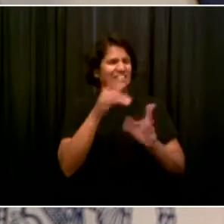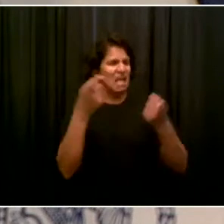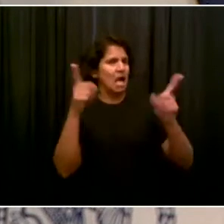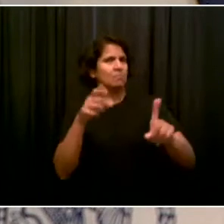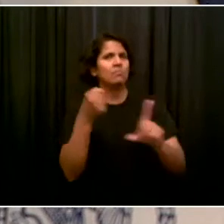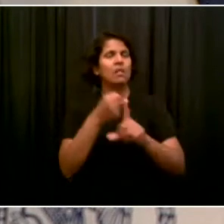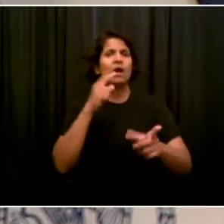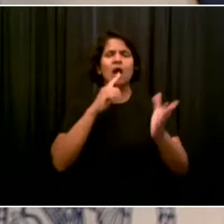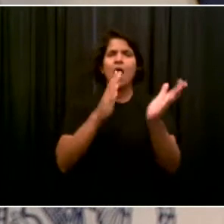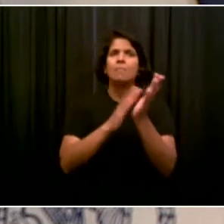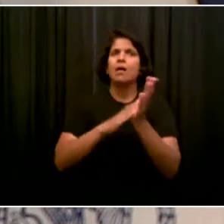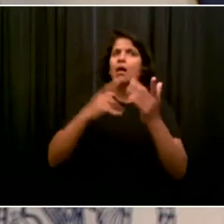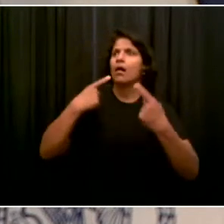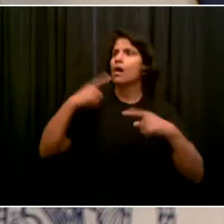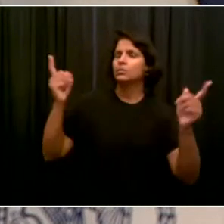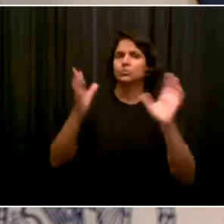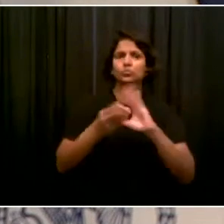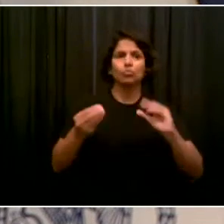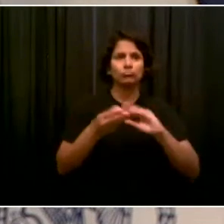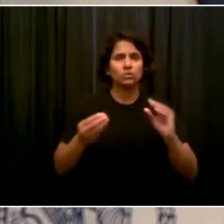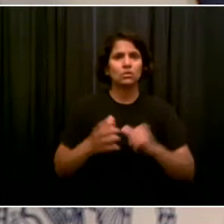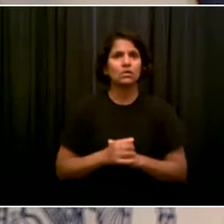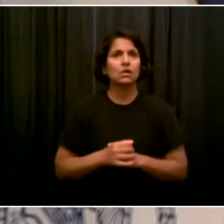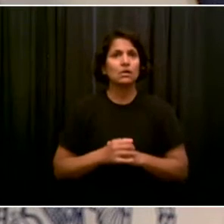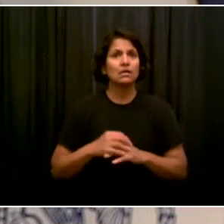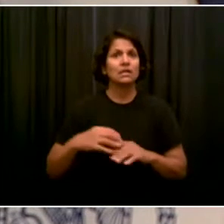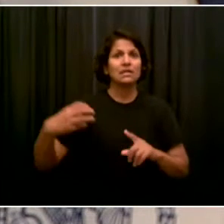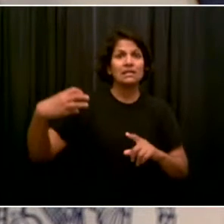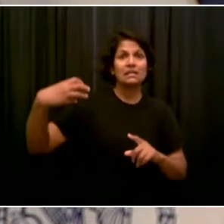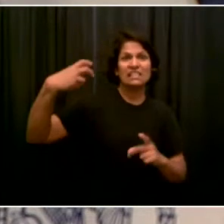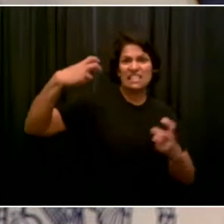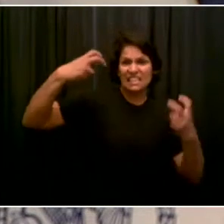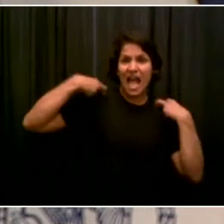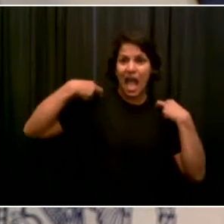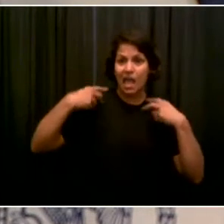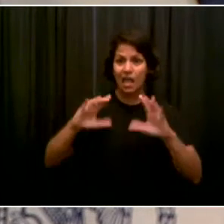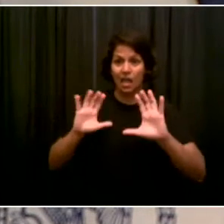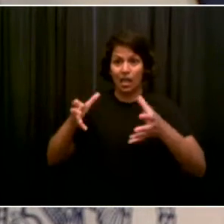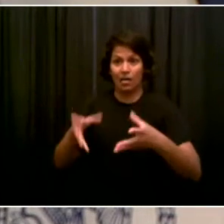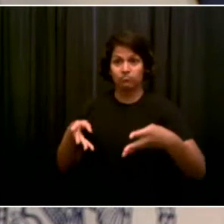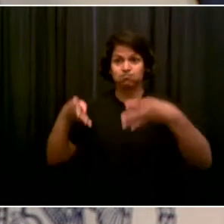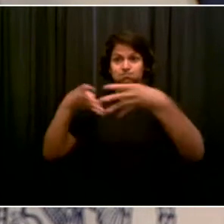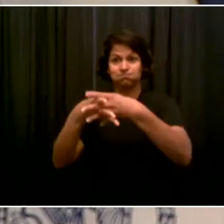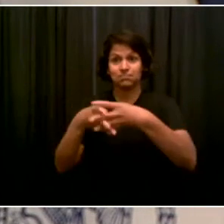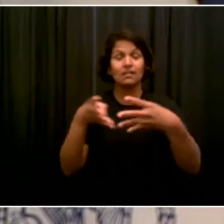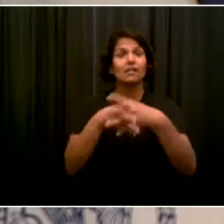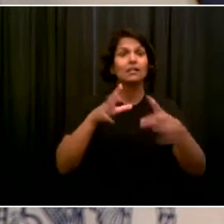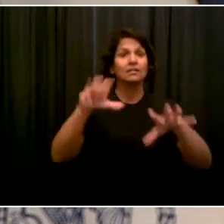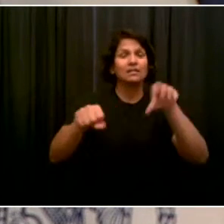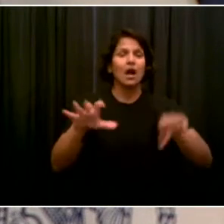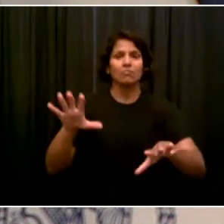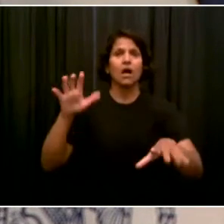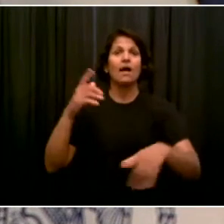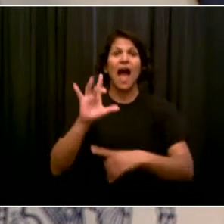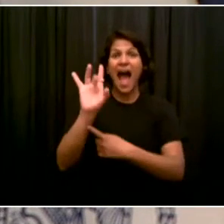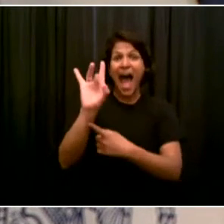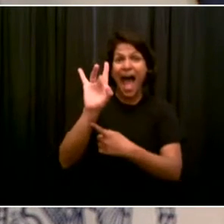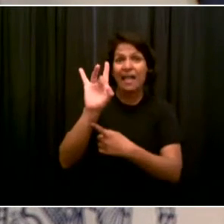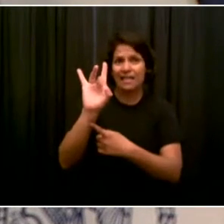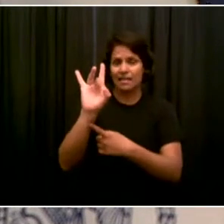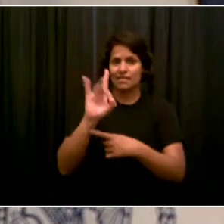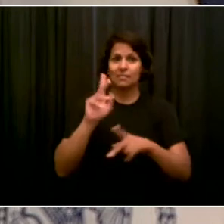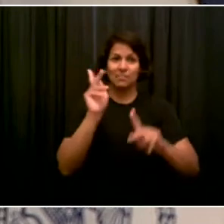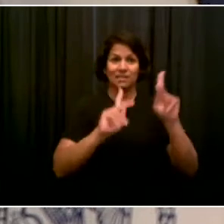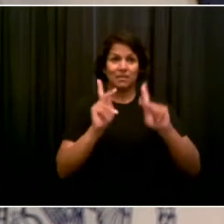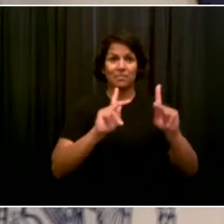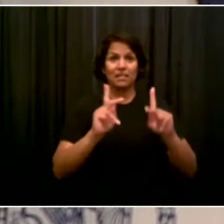the people who pull the triggers and getting them off the streets. 8 gang members indicted on 155 counts, including